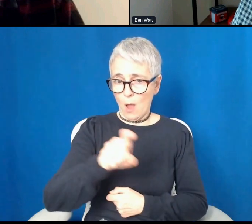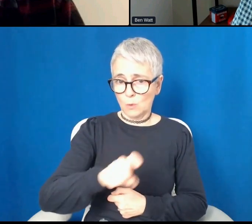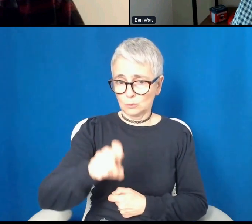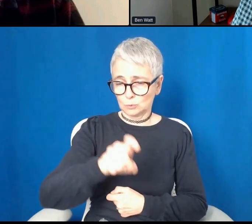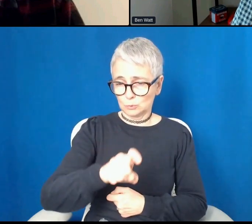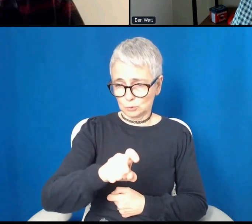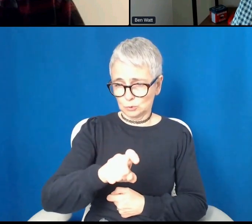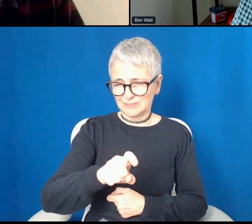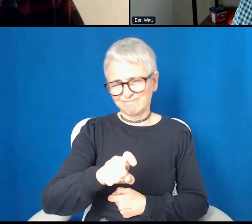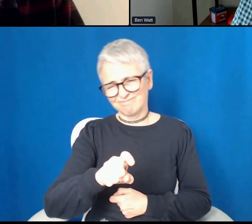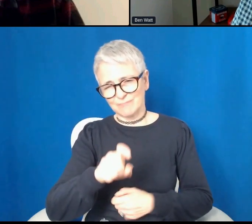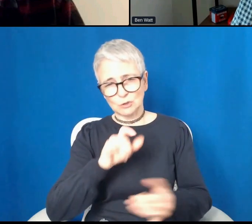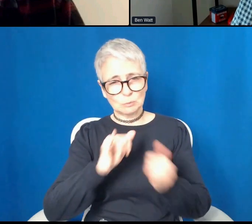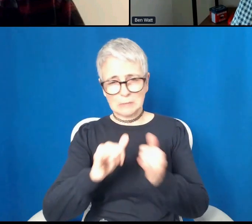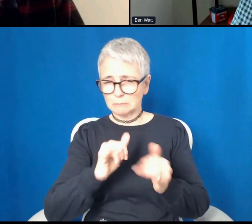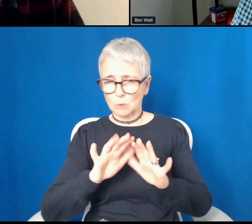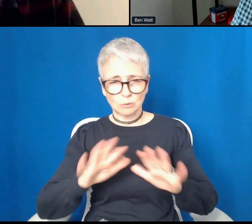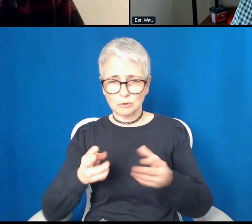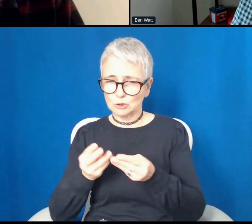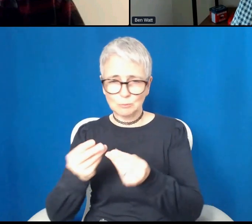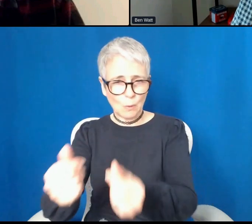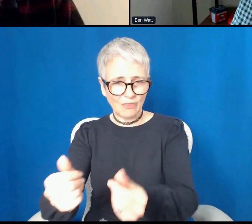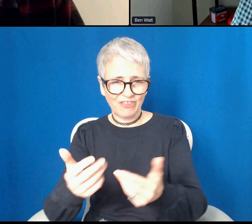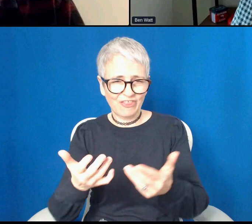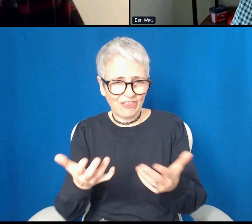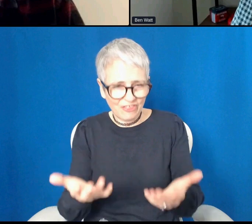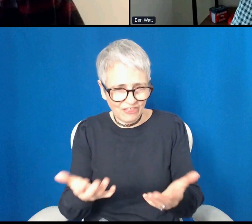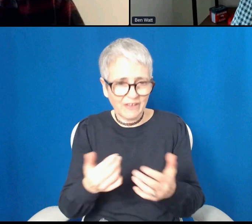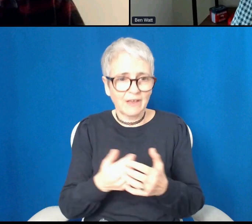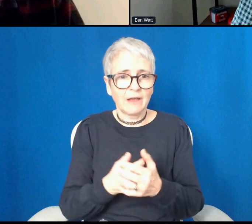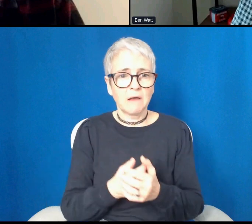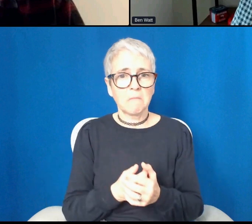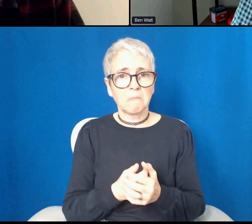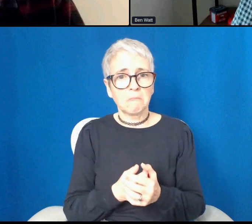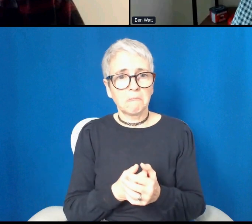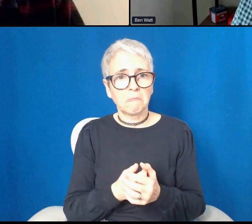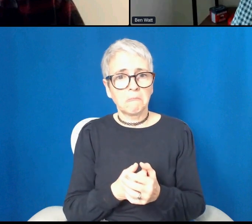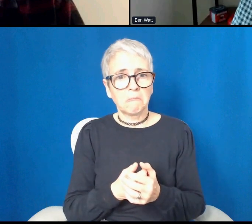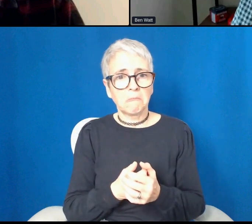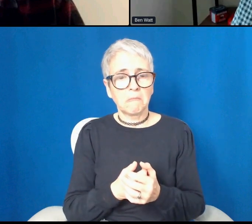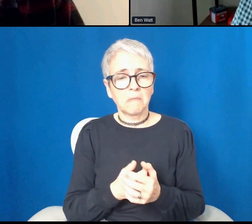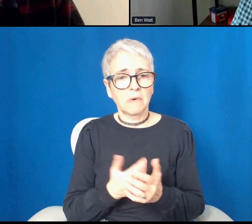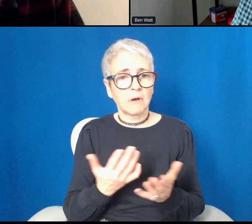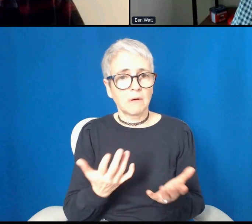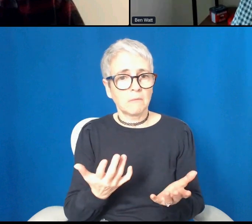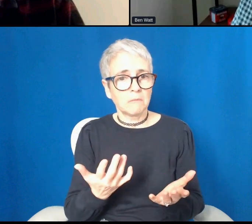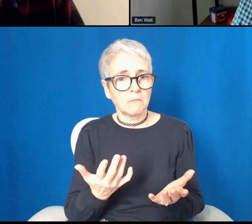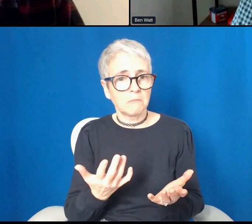far from smooth in terms of general computer use. Any access captioning tips?